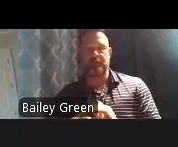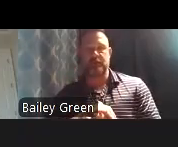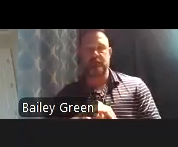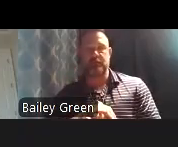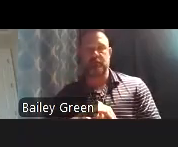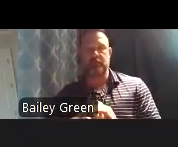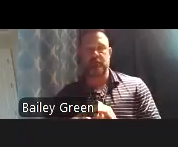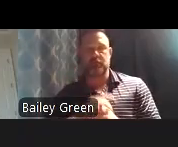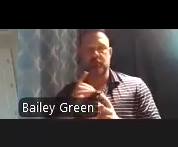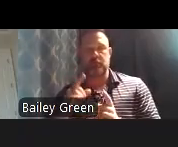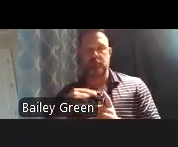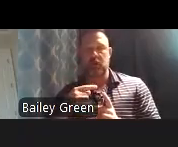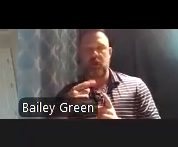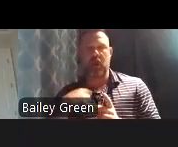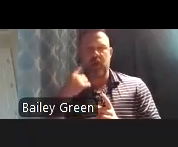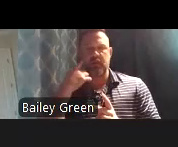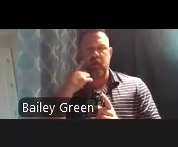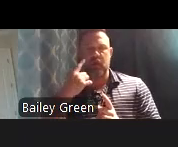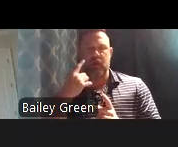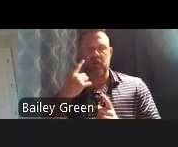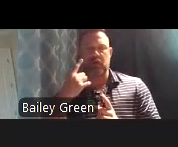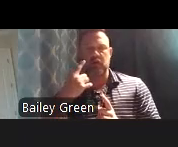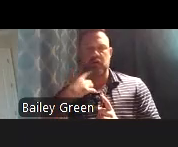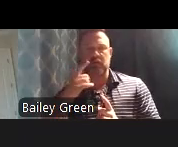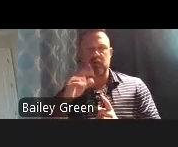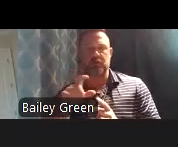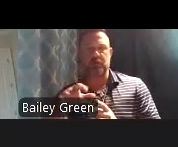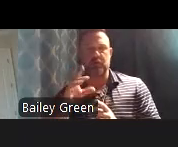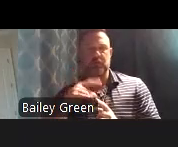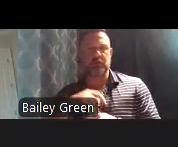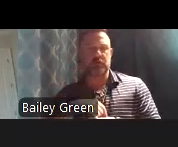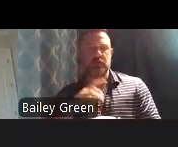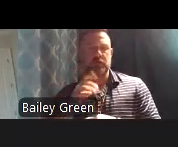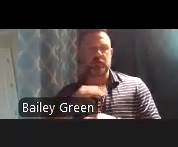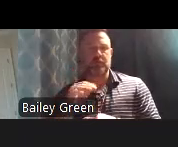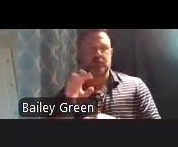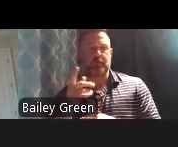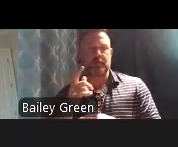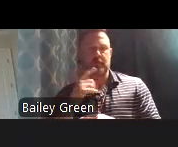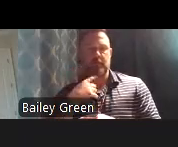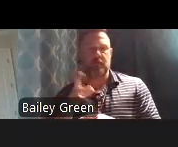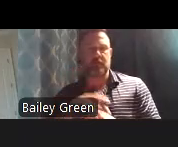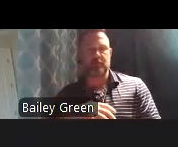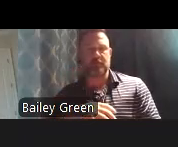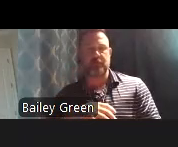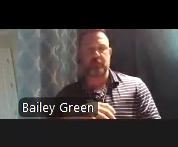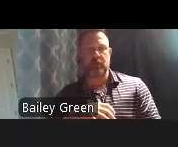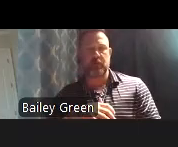Oh, about I thought we just took Oh, public yes, comments yes, during yes. the public comment Apologize. period, right? 11:45. Is that okay?